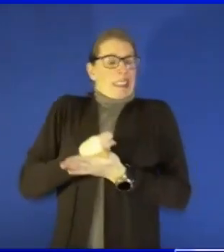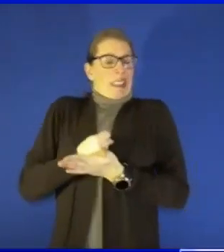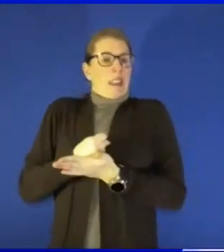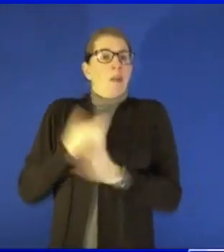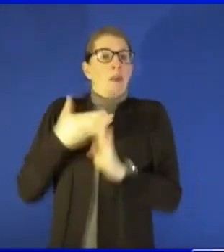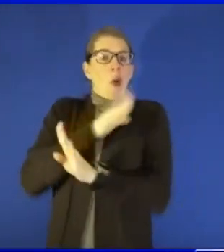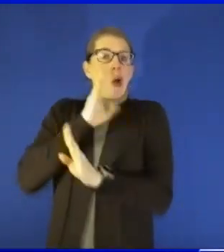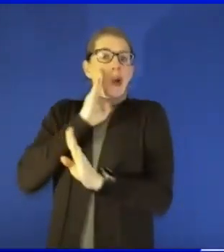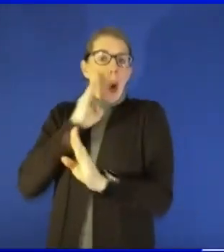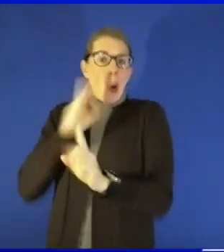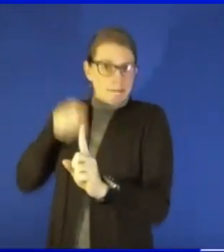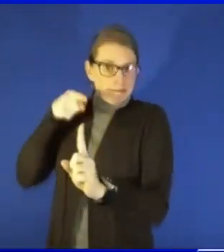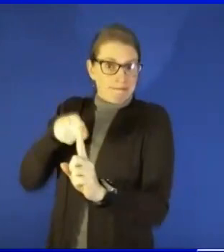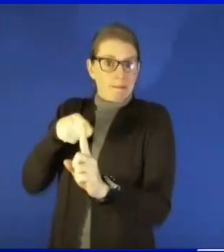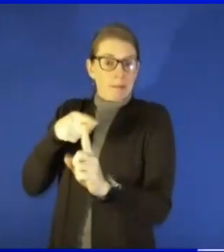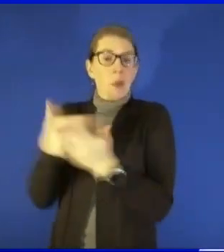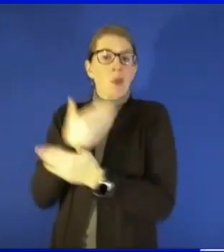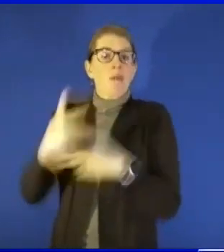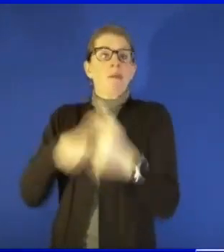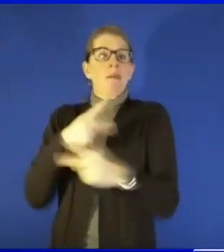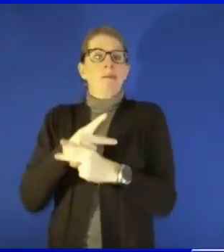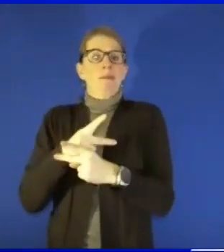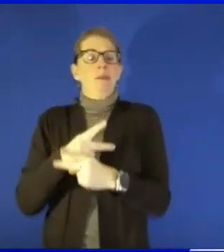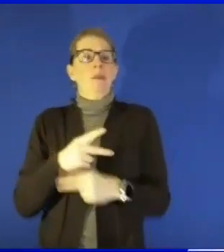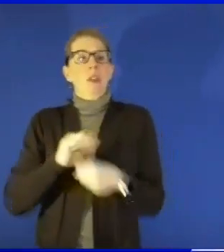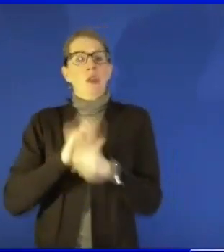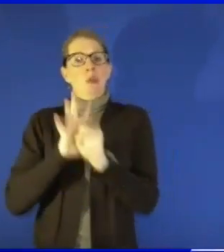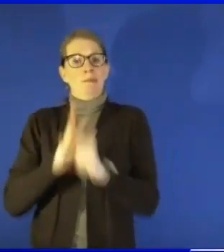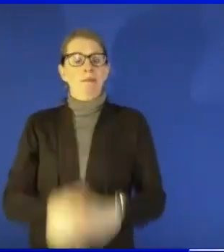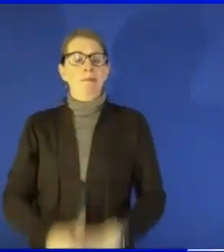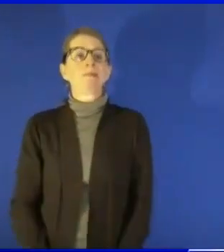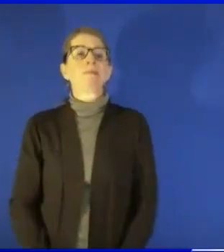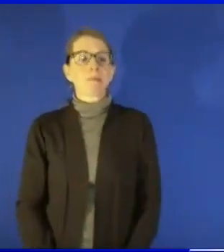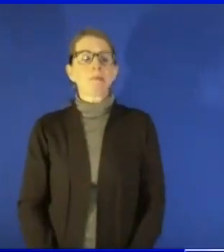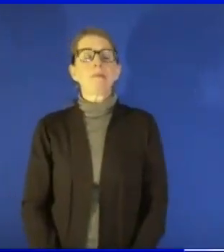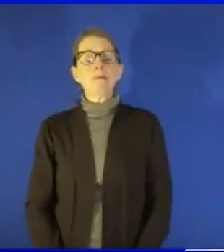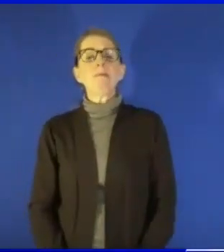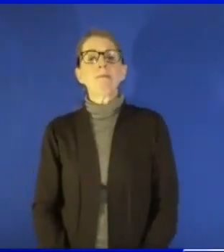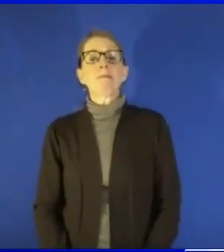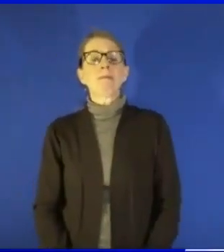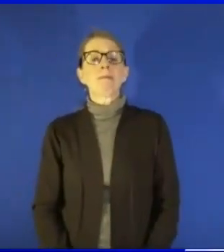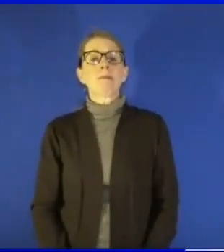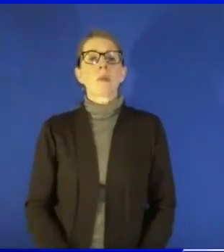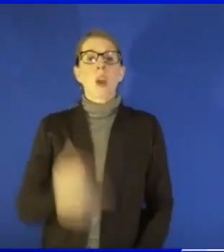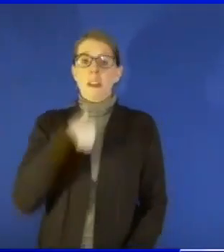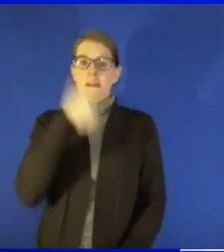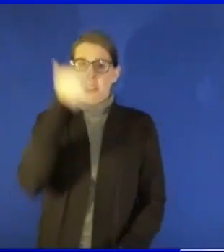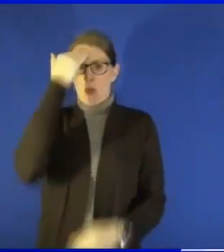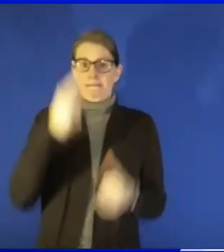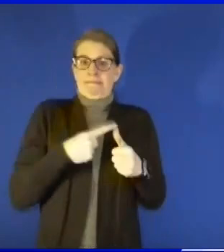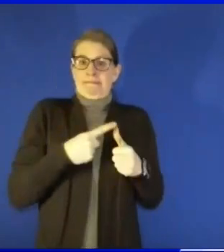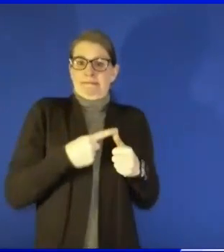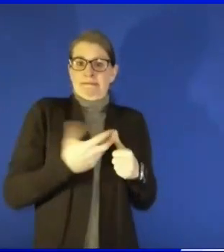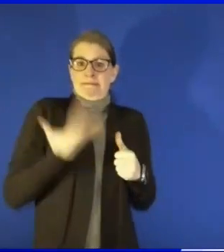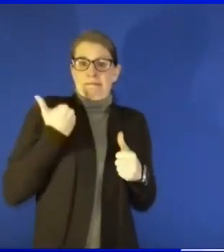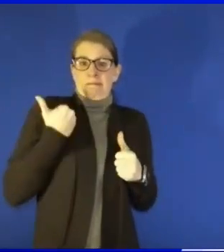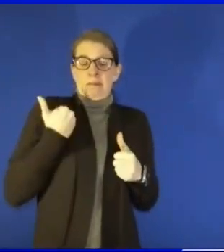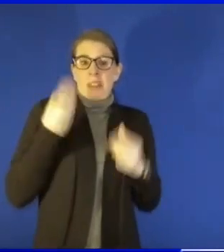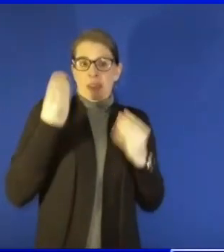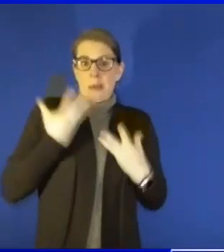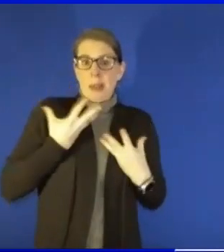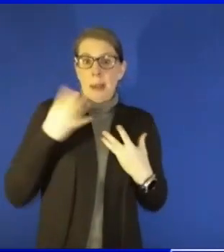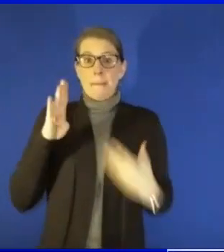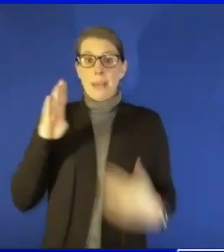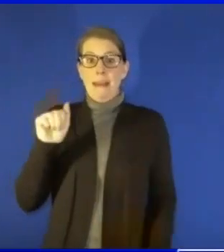think, always what we have seen is really the initial information, and some of this early information about BA2 is from